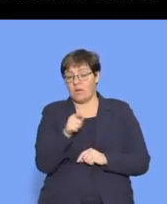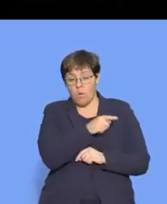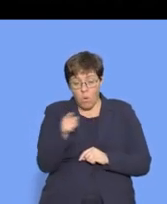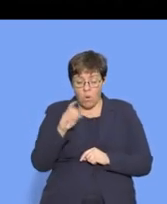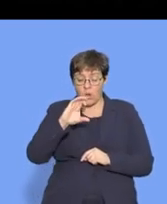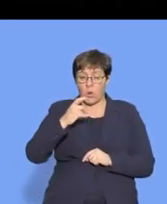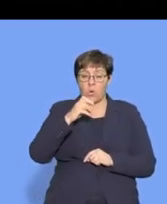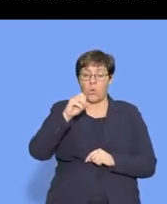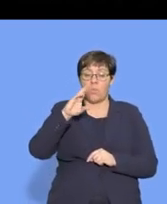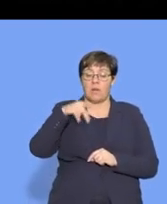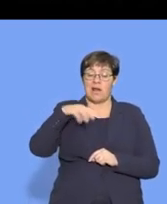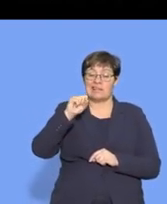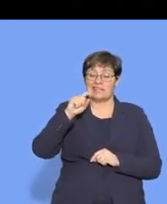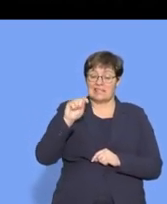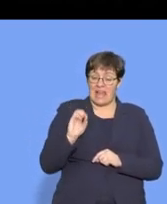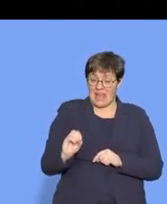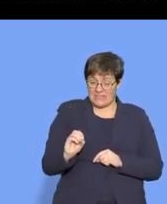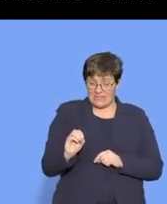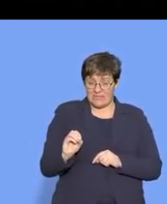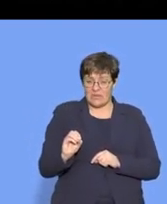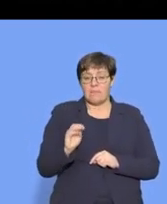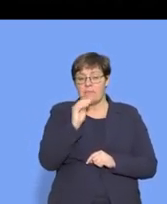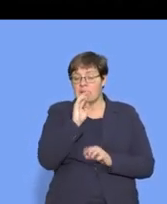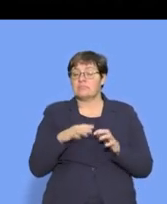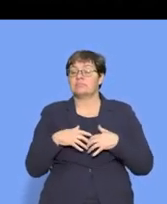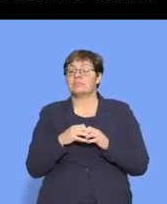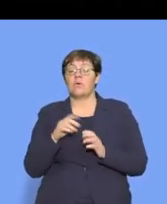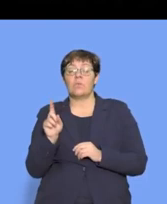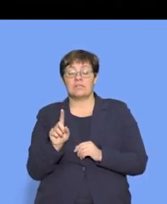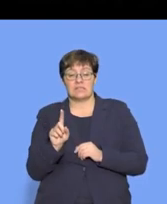in them, they form what we call the